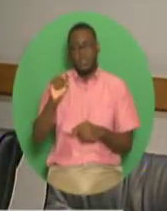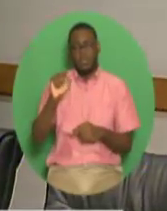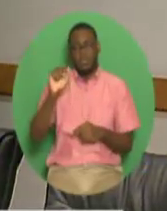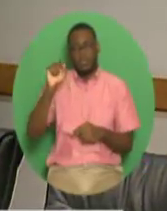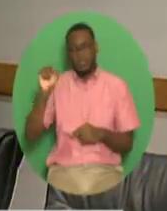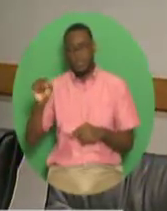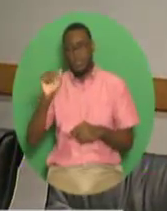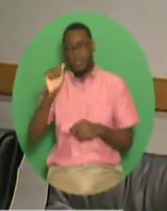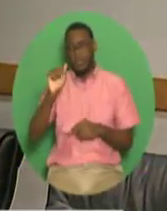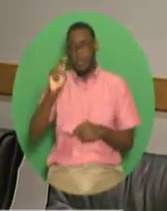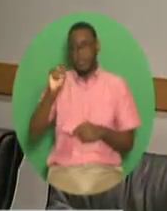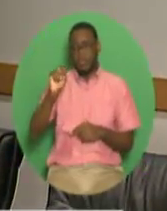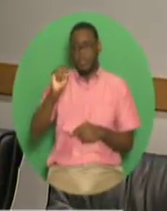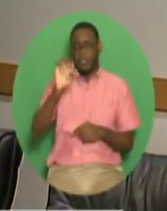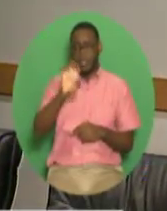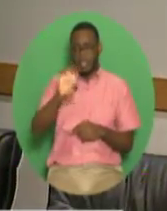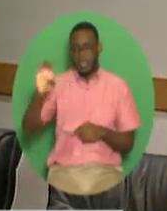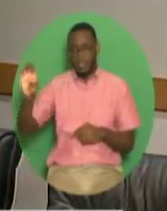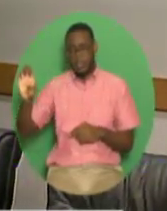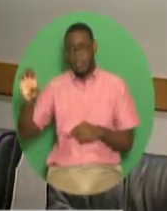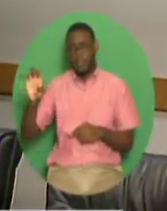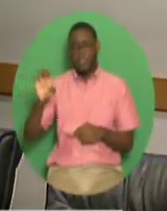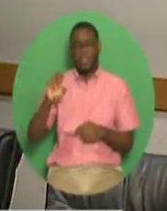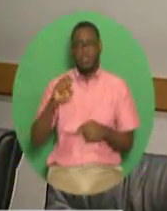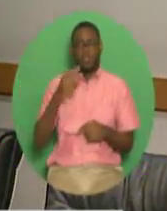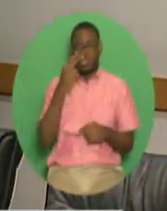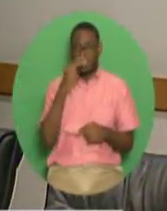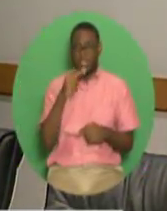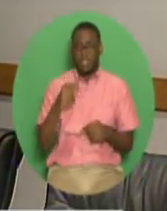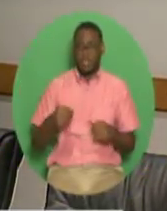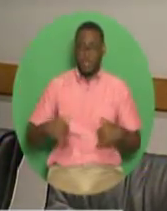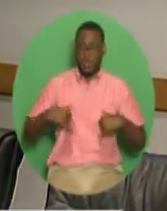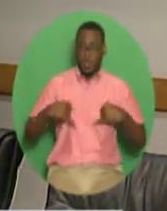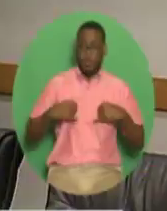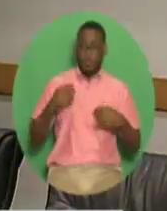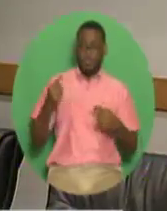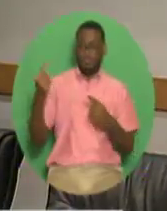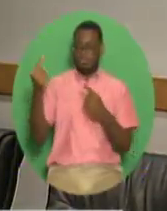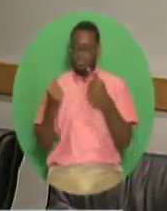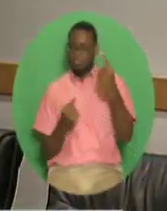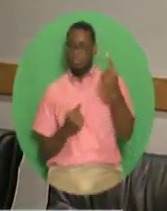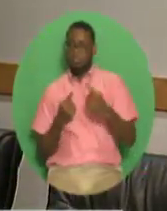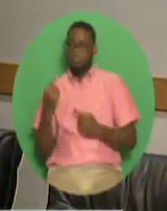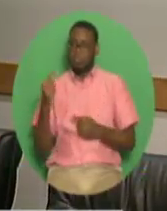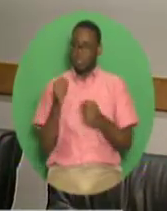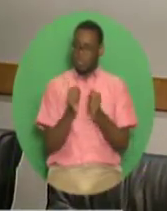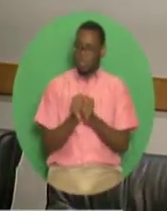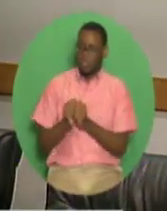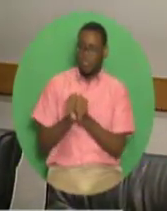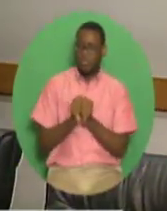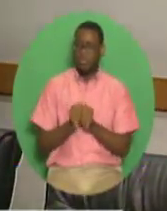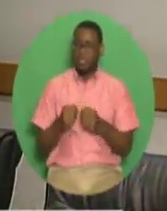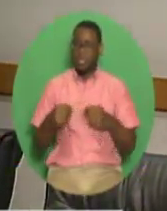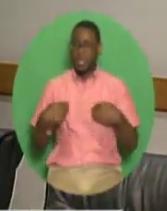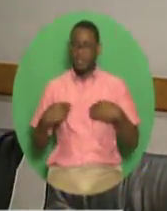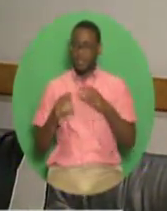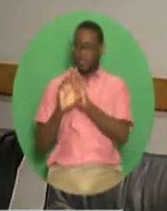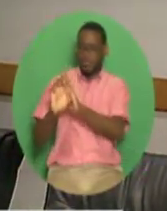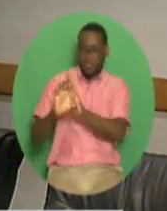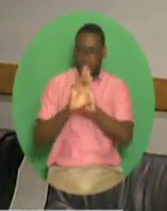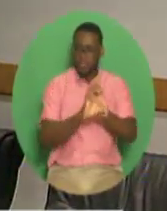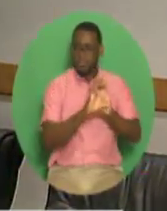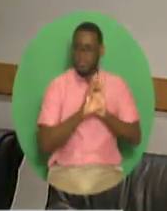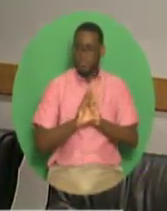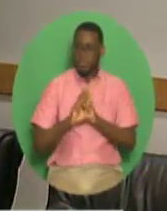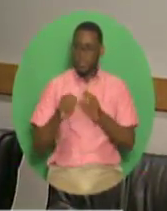young people coming together last week to have a concert at the Queen's Park Oval to assist these people with a food drive. Again, you